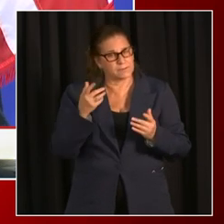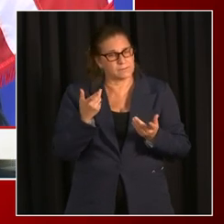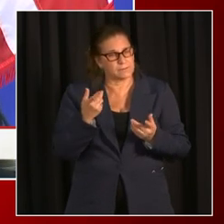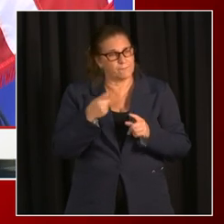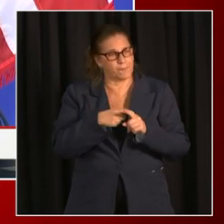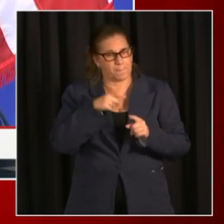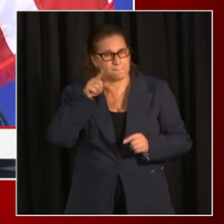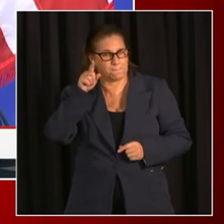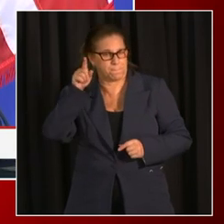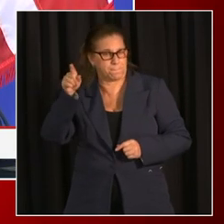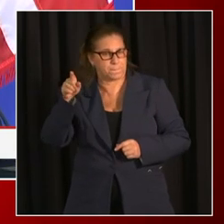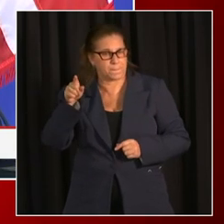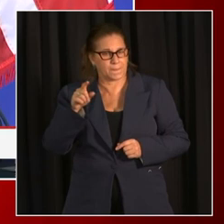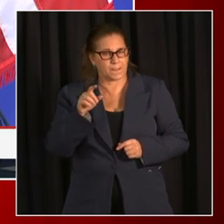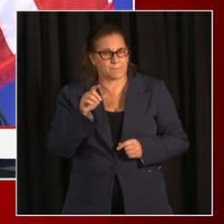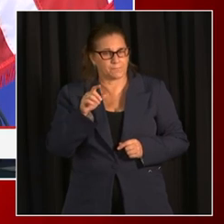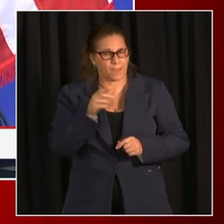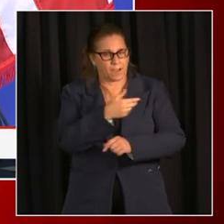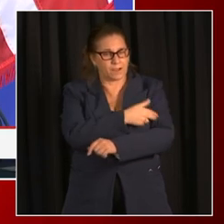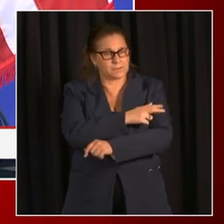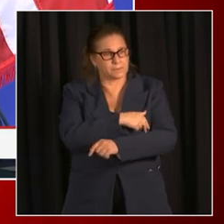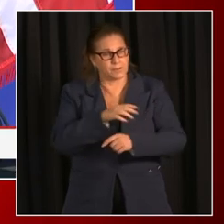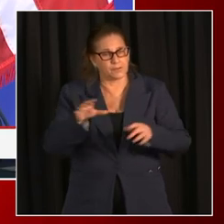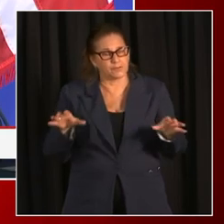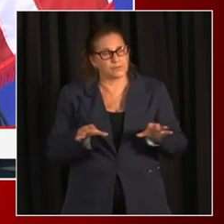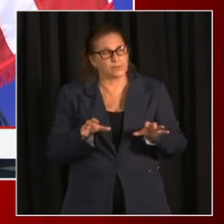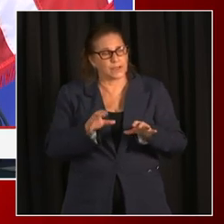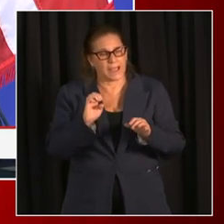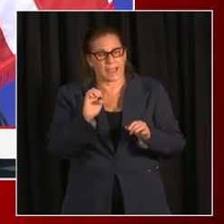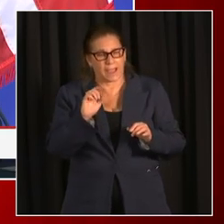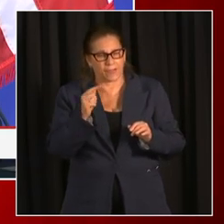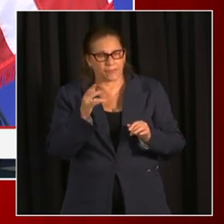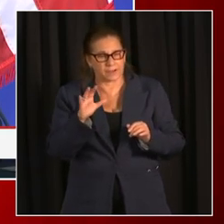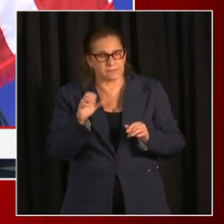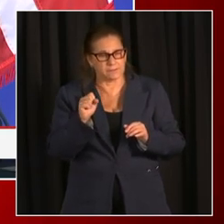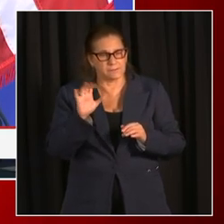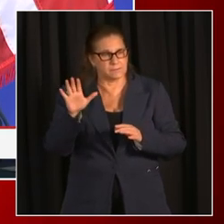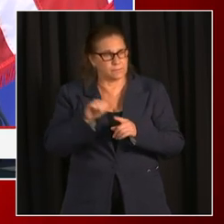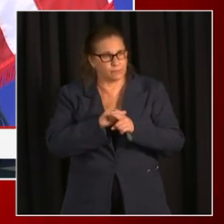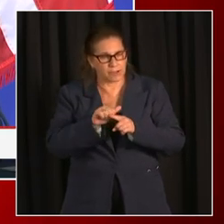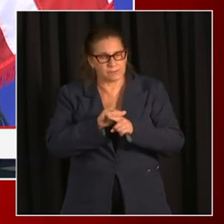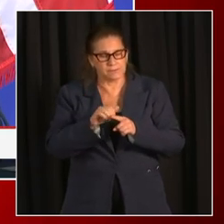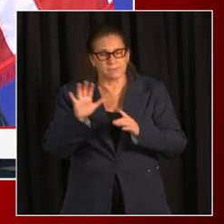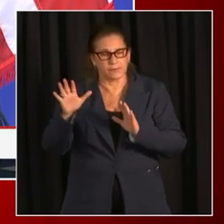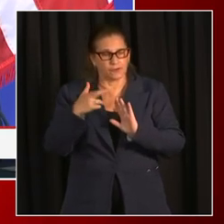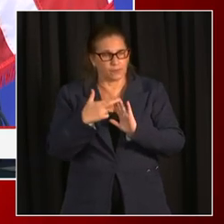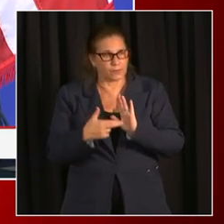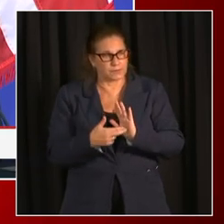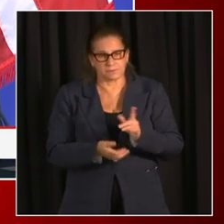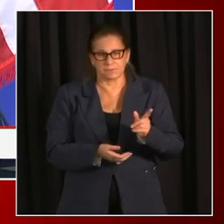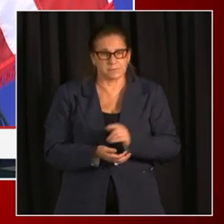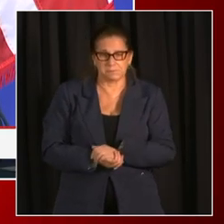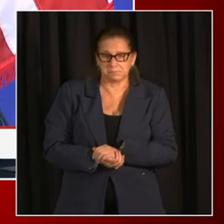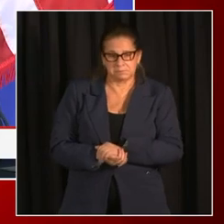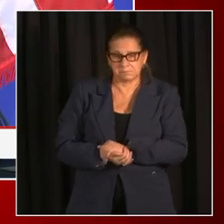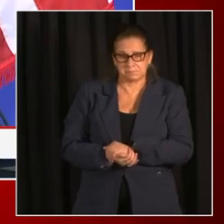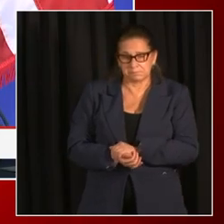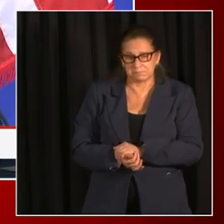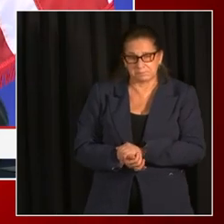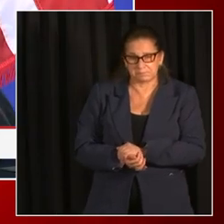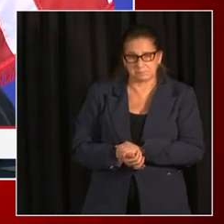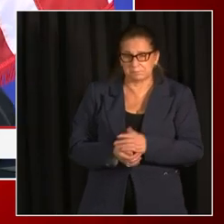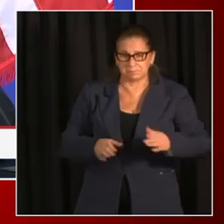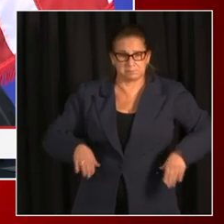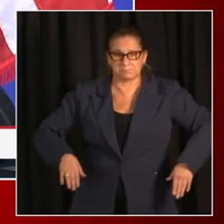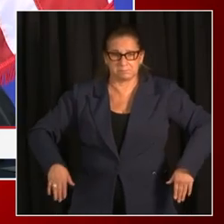have a ethics ruling by the time the council comes back in time to vote? The council should absolutely proceed.